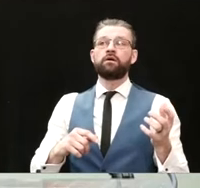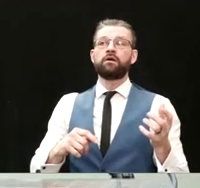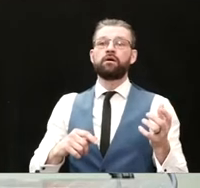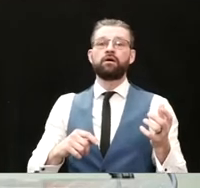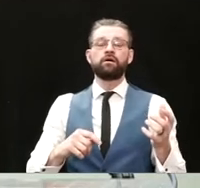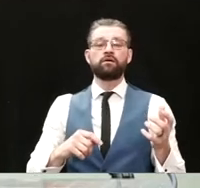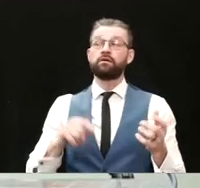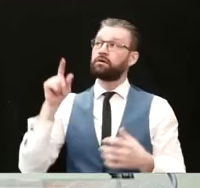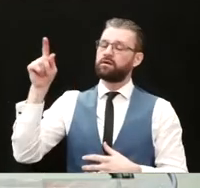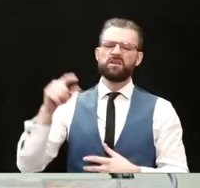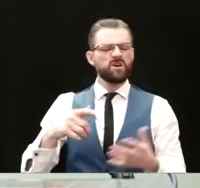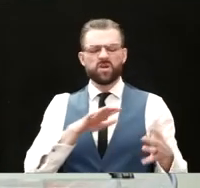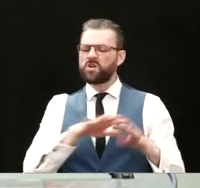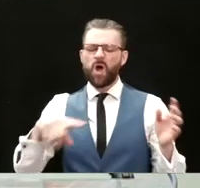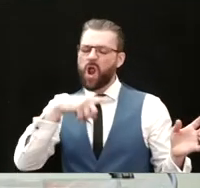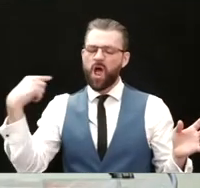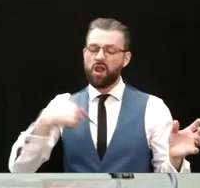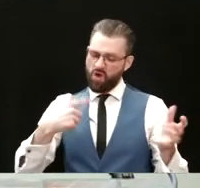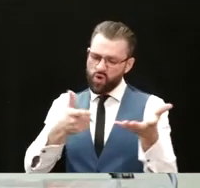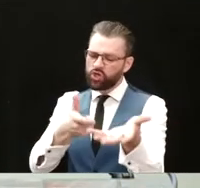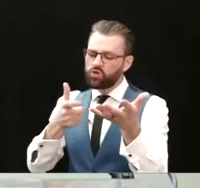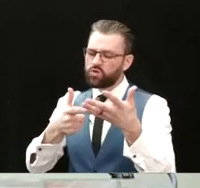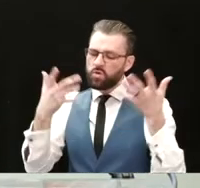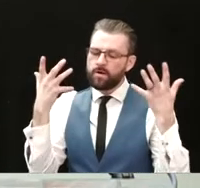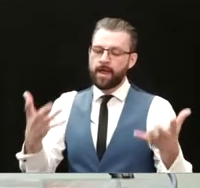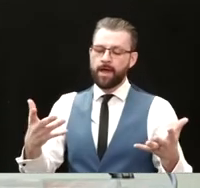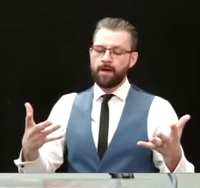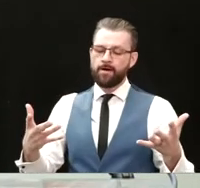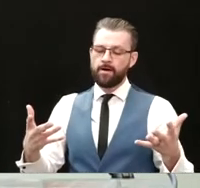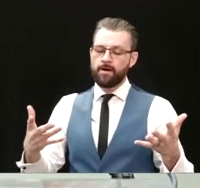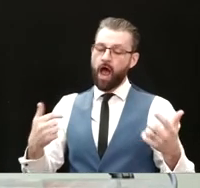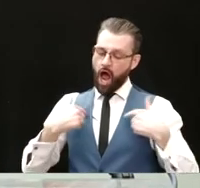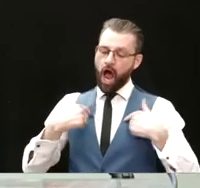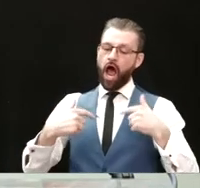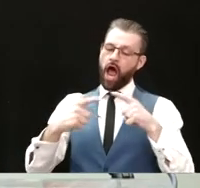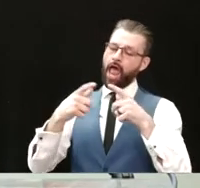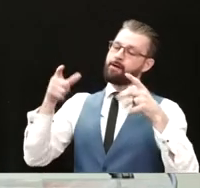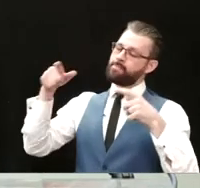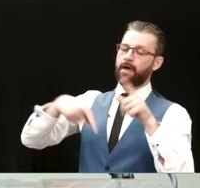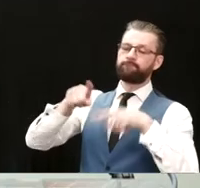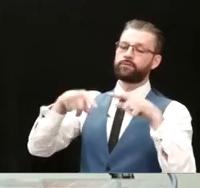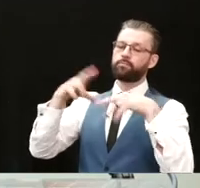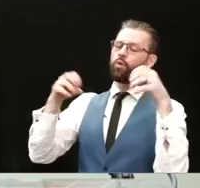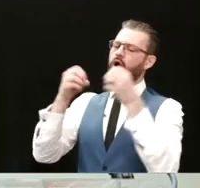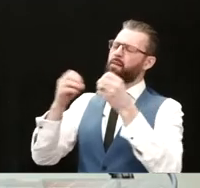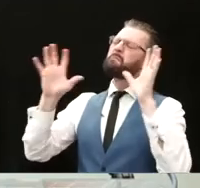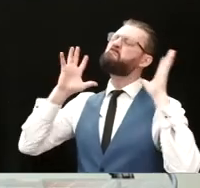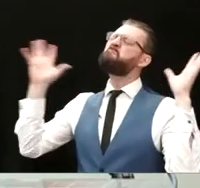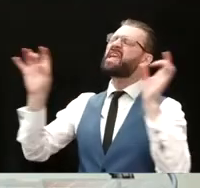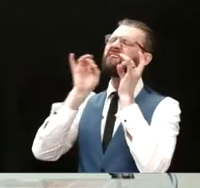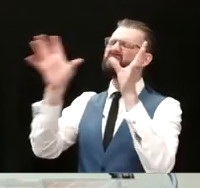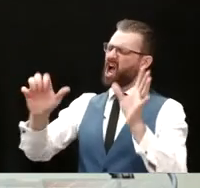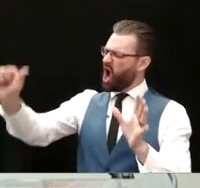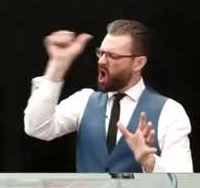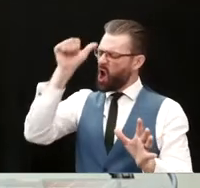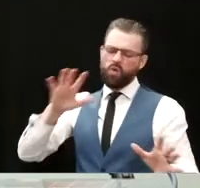"Don't lie to me, or I will shoot you right now. I am Rayon's biggest fan. I know every player on the team, so